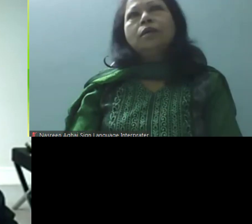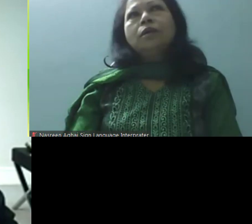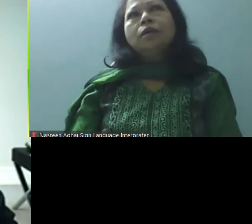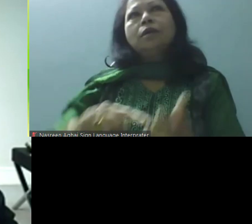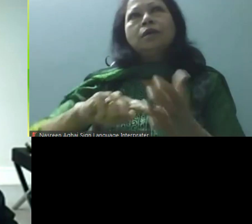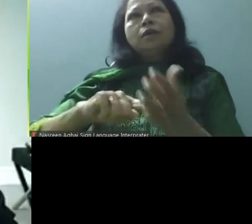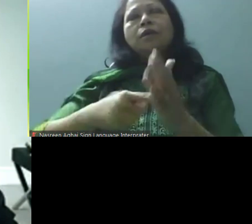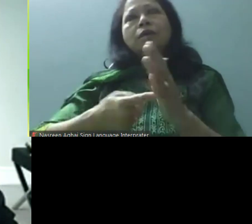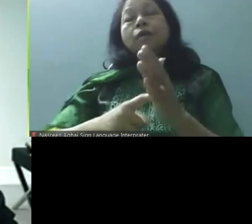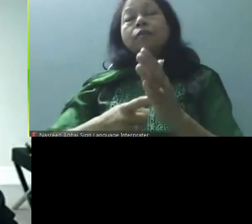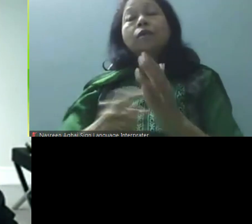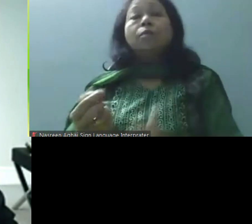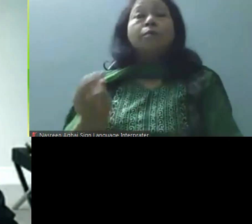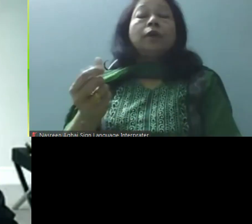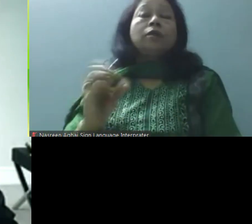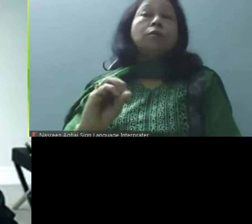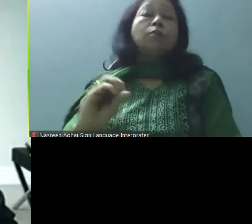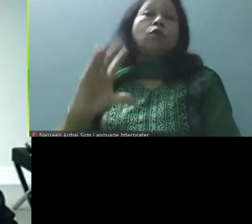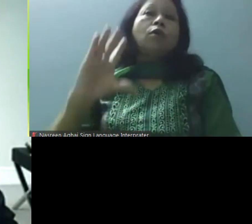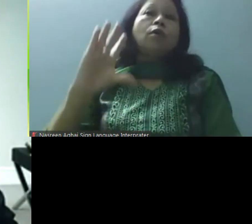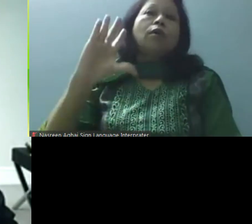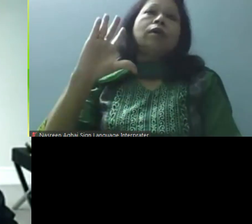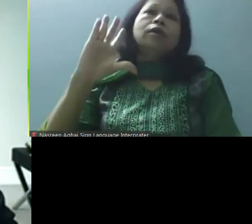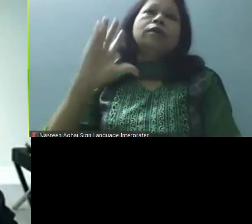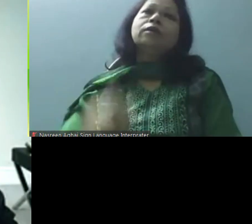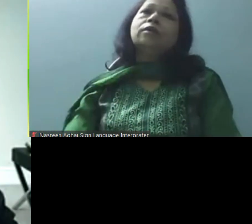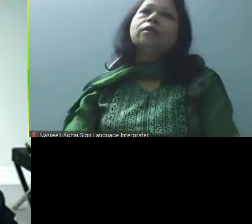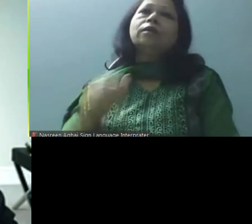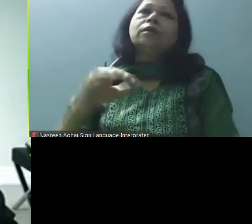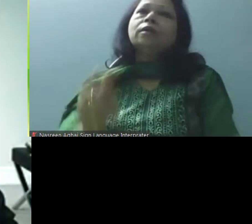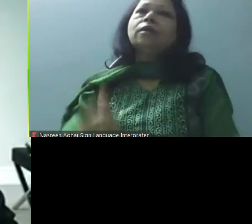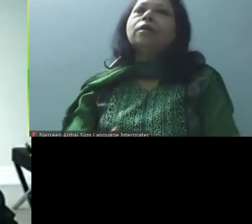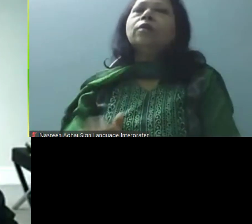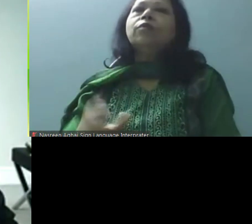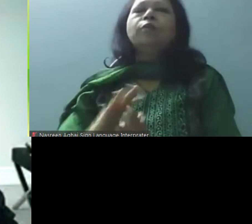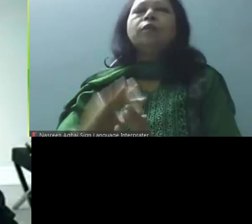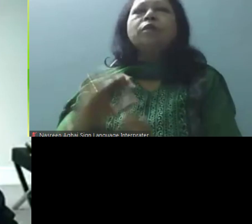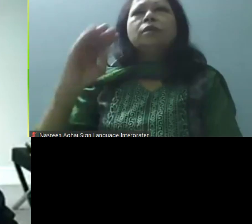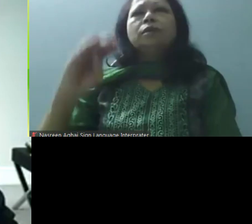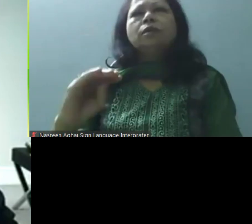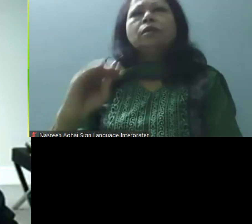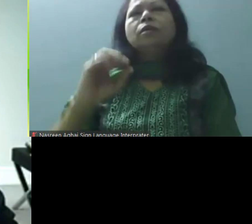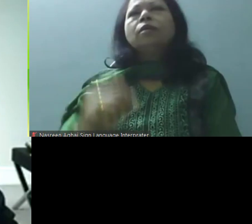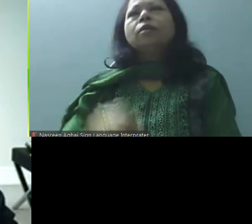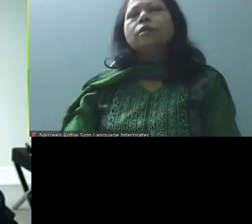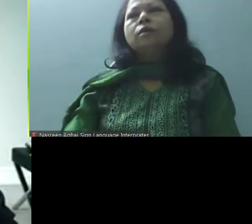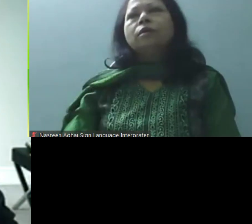are expensive and very substandard. If you